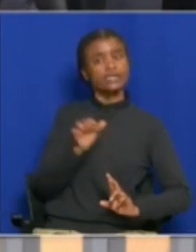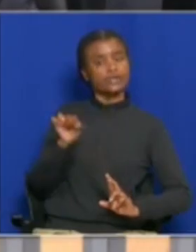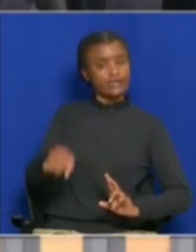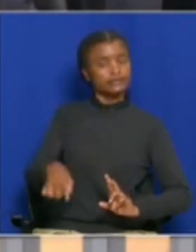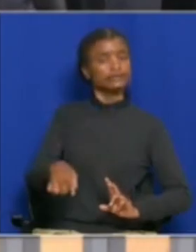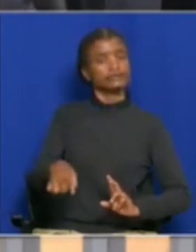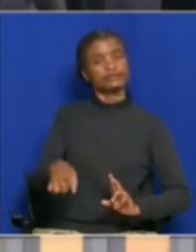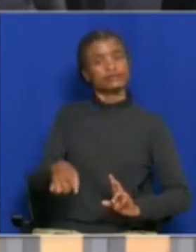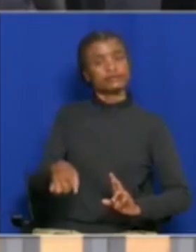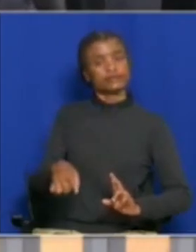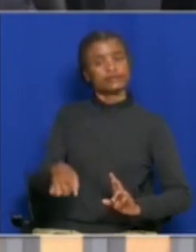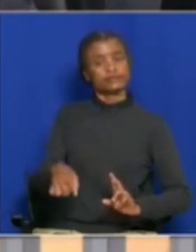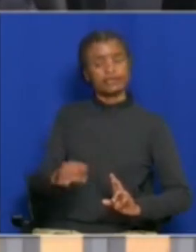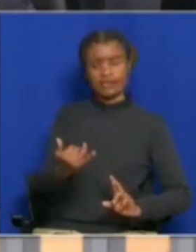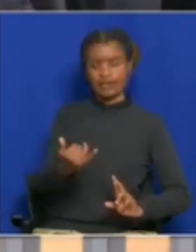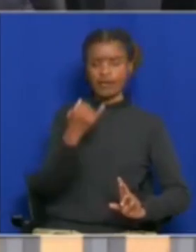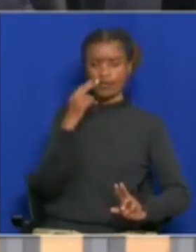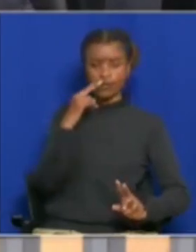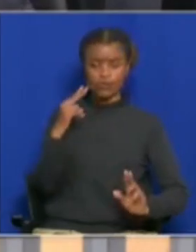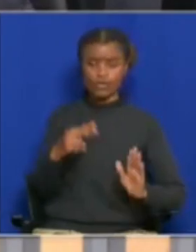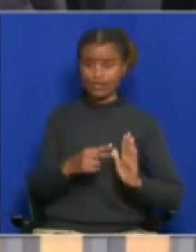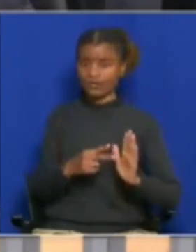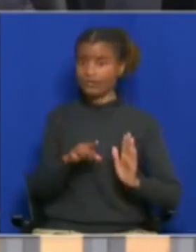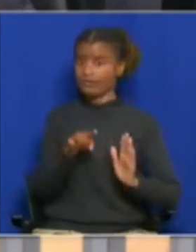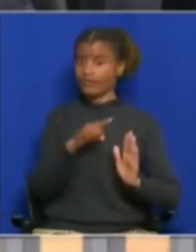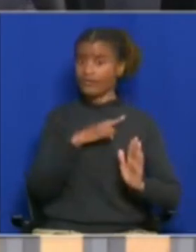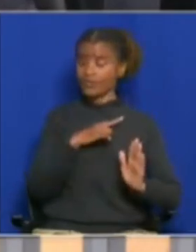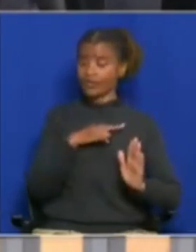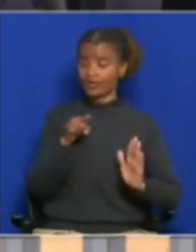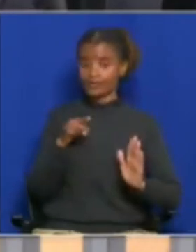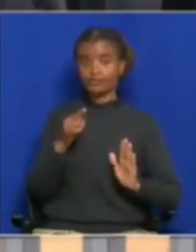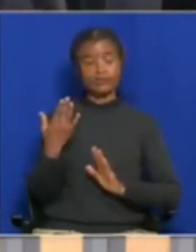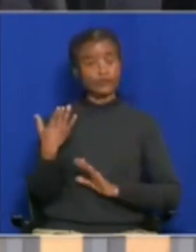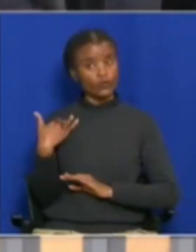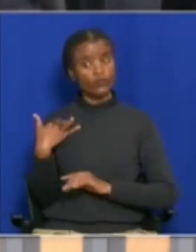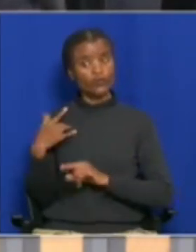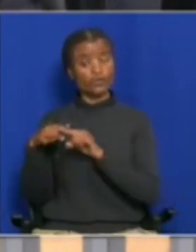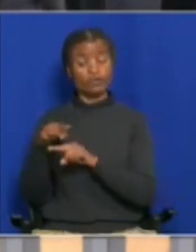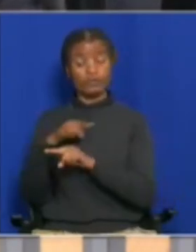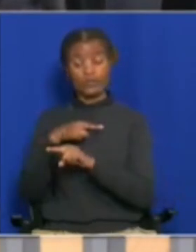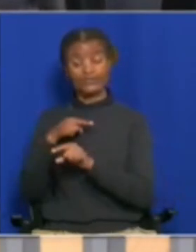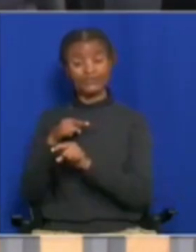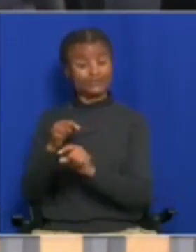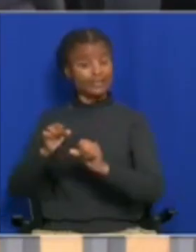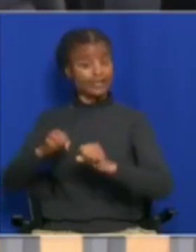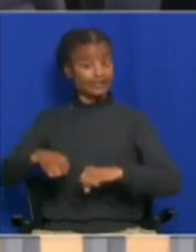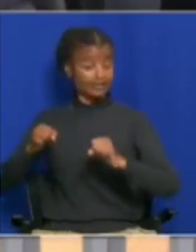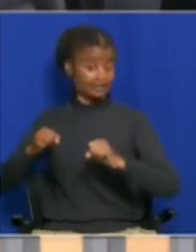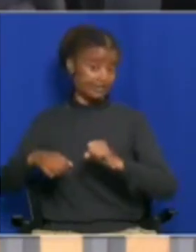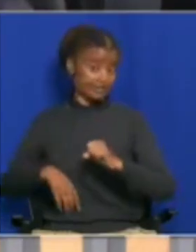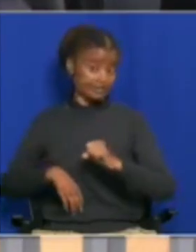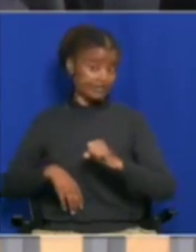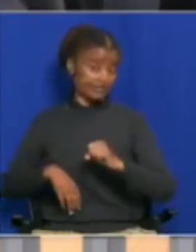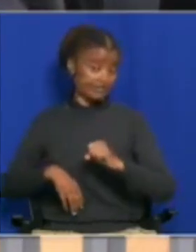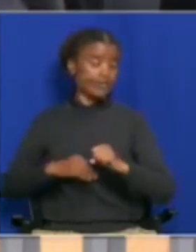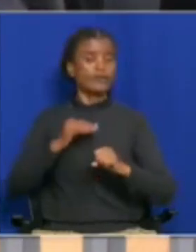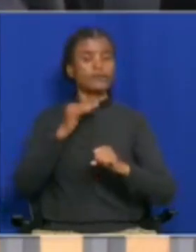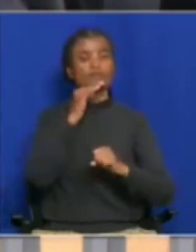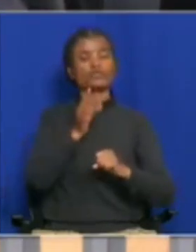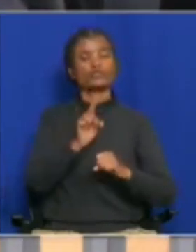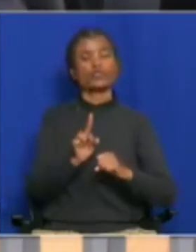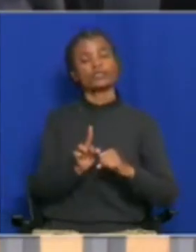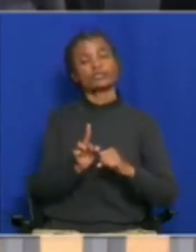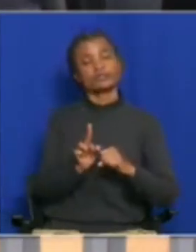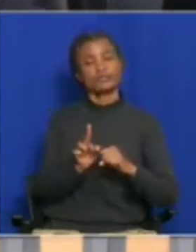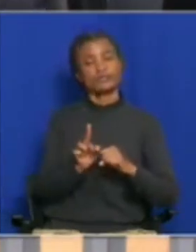is subjective. You agree again? Yes. So that means in your case, the